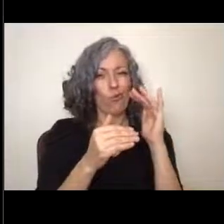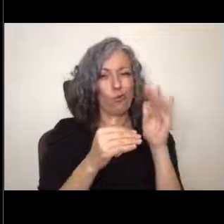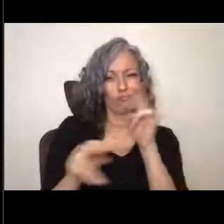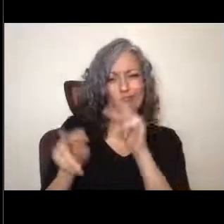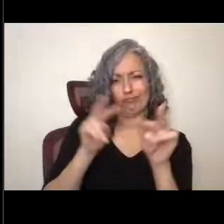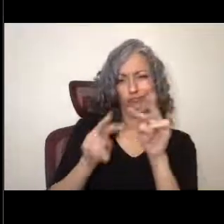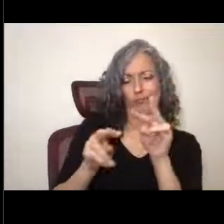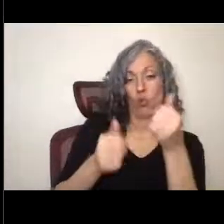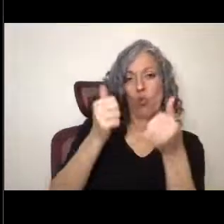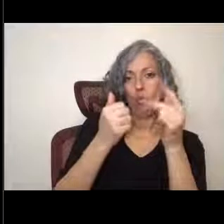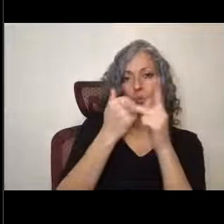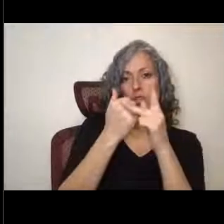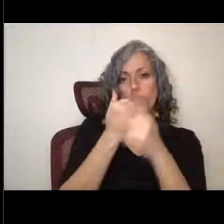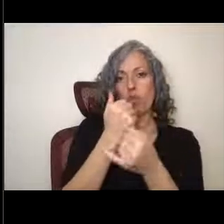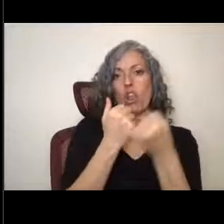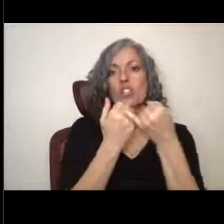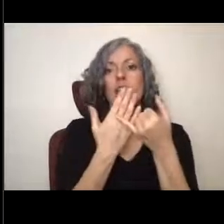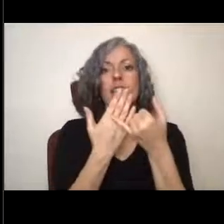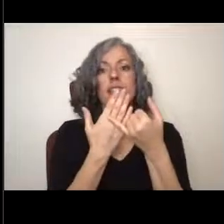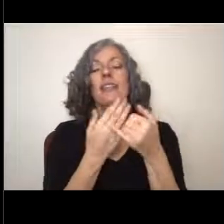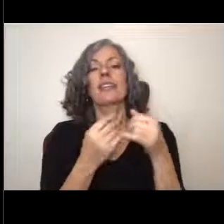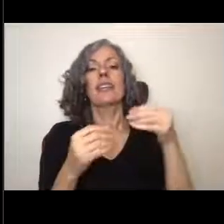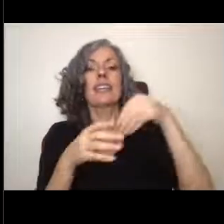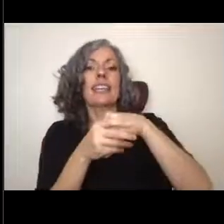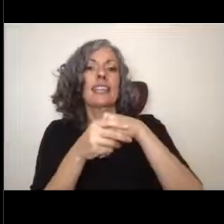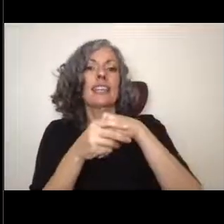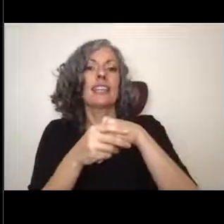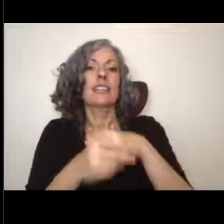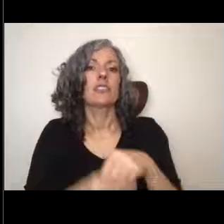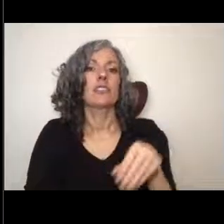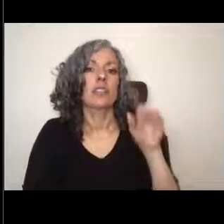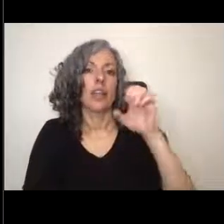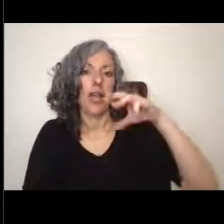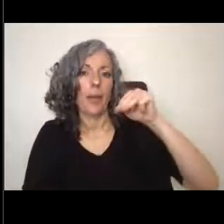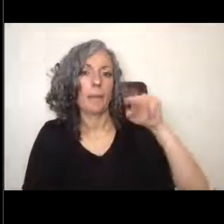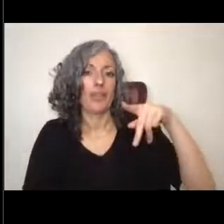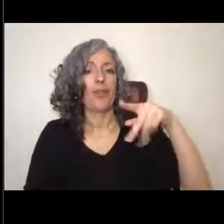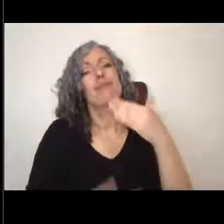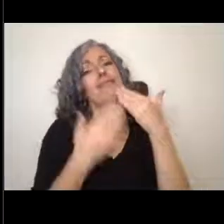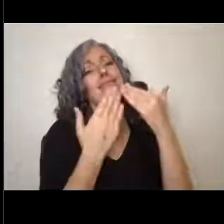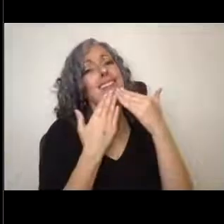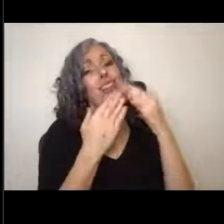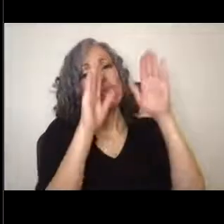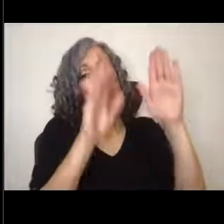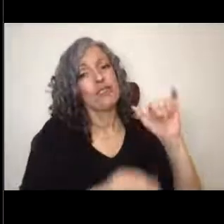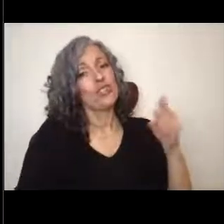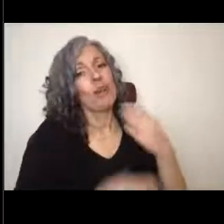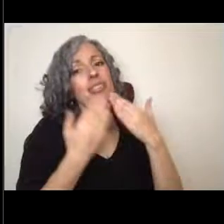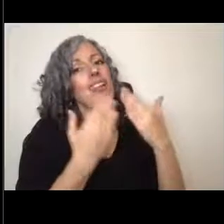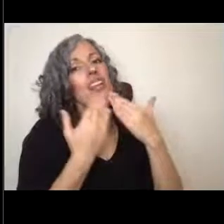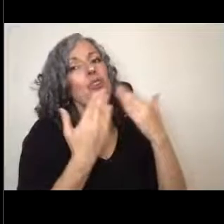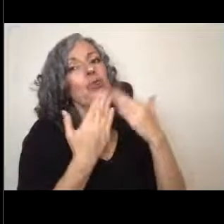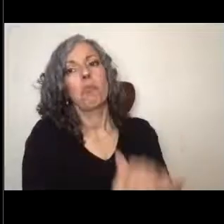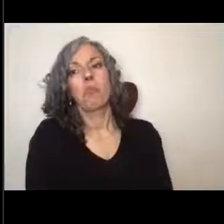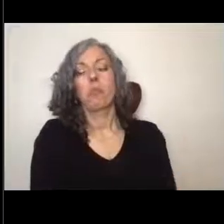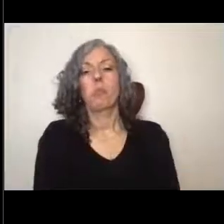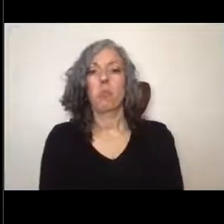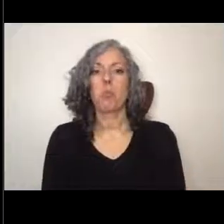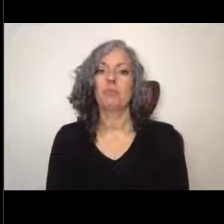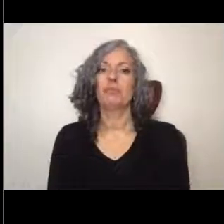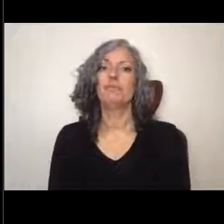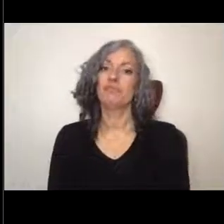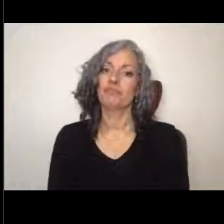are within each MPO. Much appreciated. Great job. Thanks. Thank you. Thank you. Now